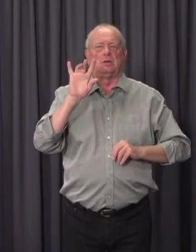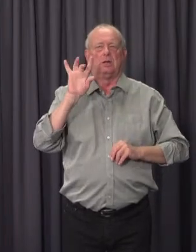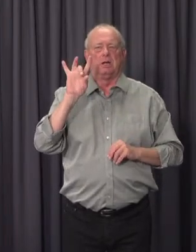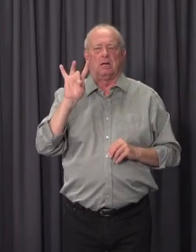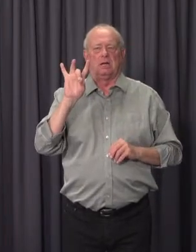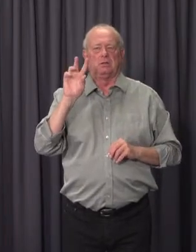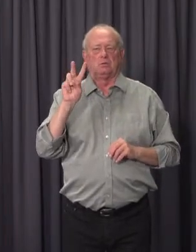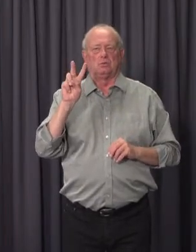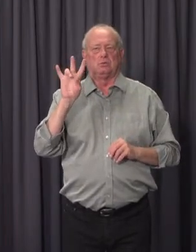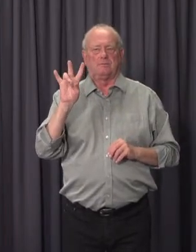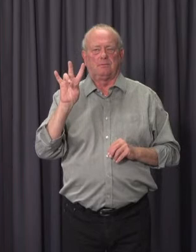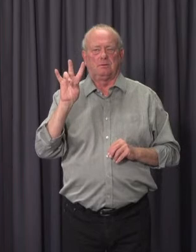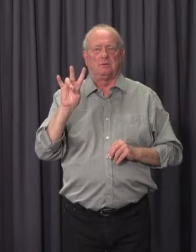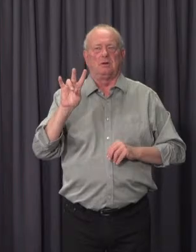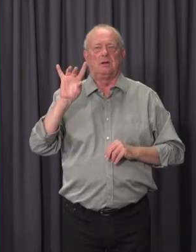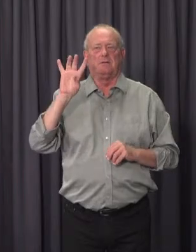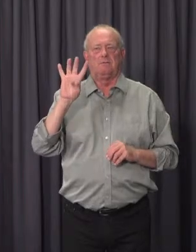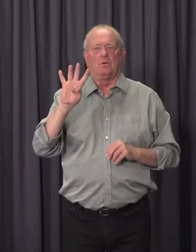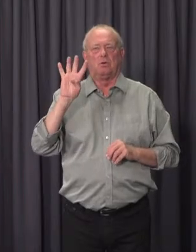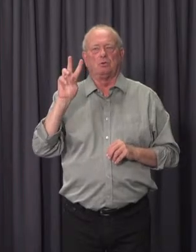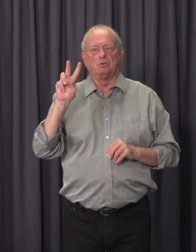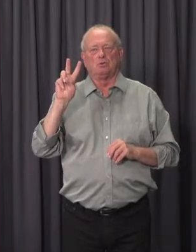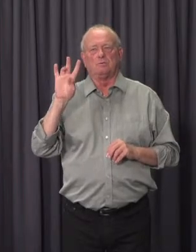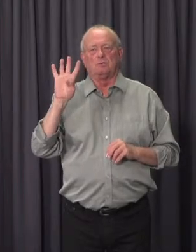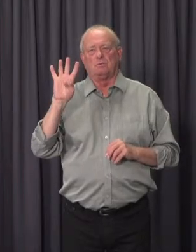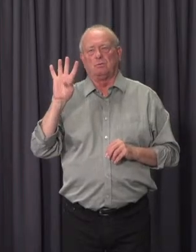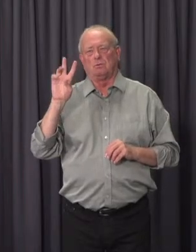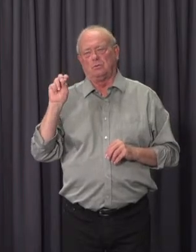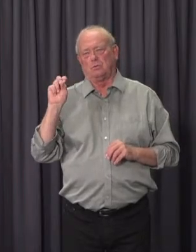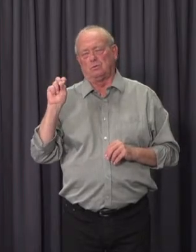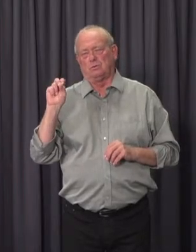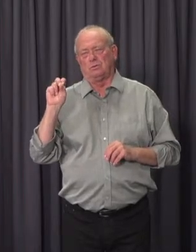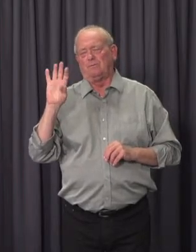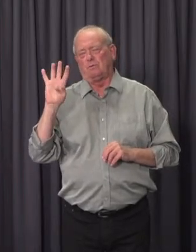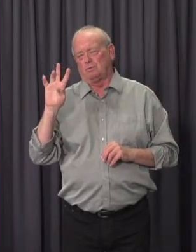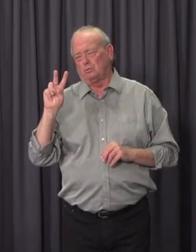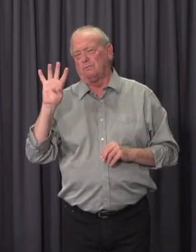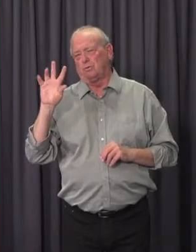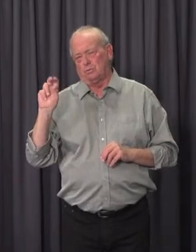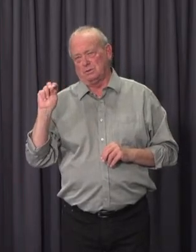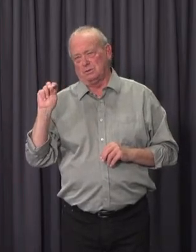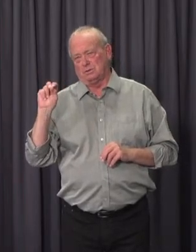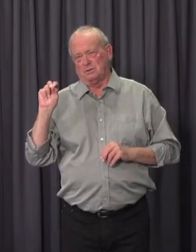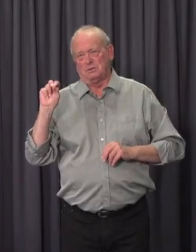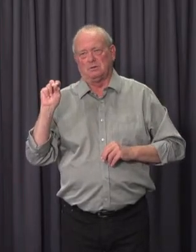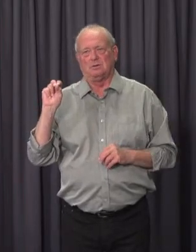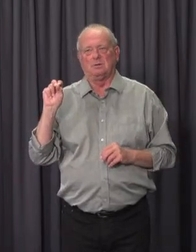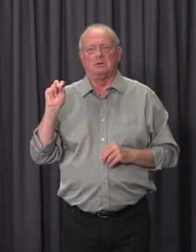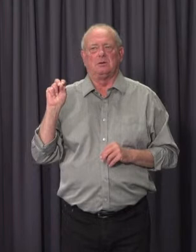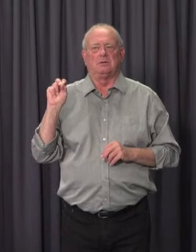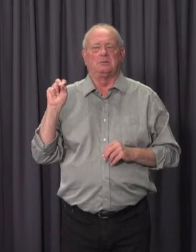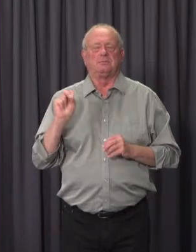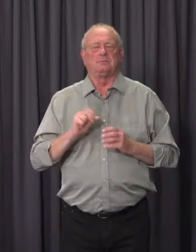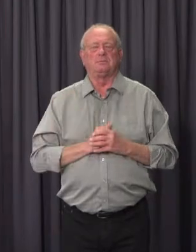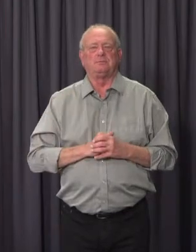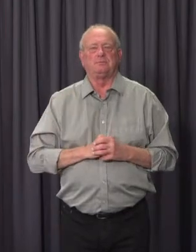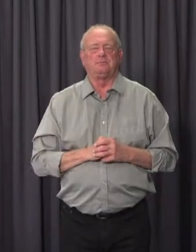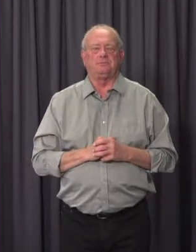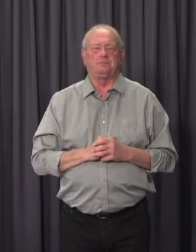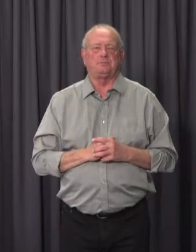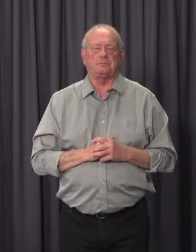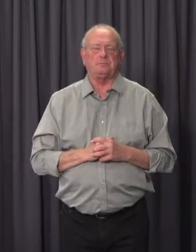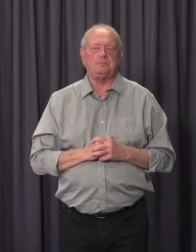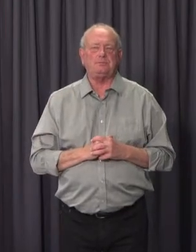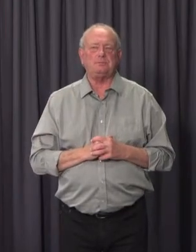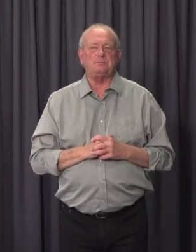1-833-827-4230. The Alberta Health Services Mental Health Helpline is also available, and emergency evacuation centres have mental health